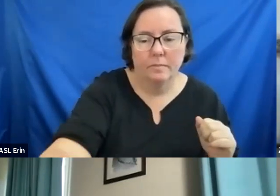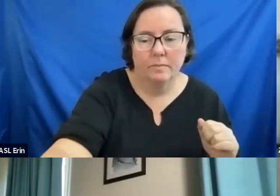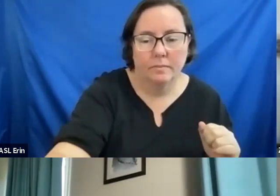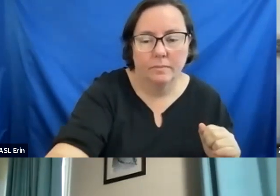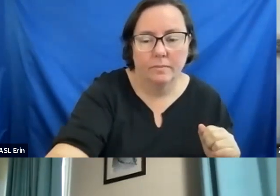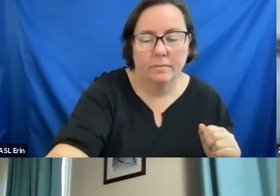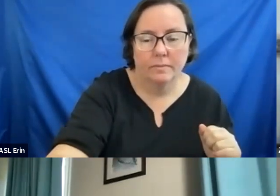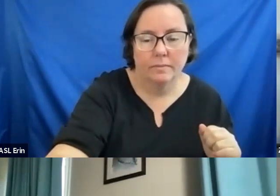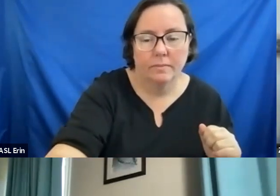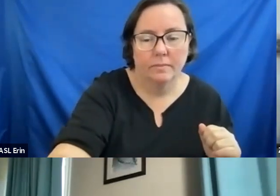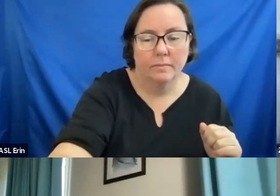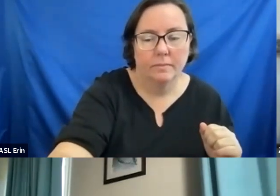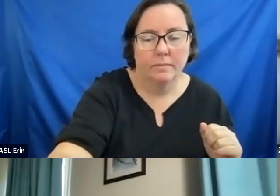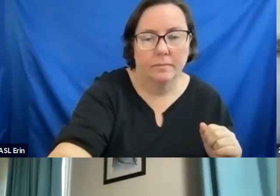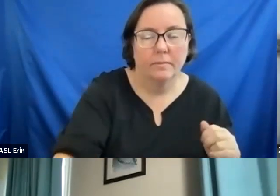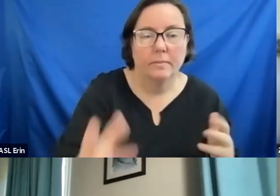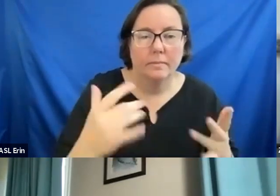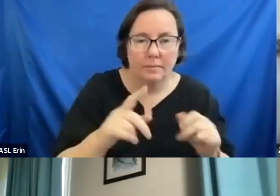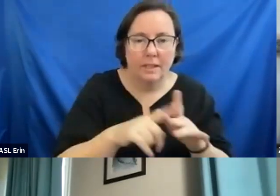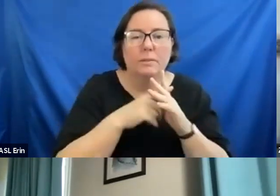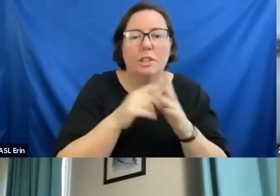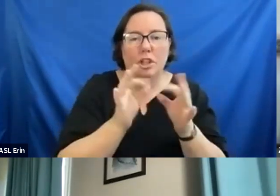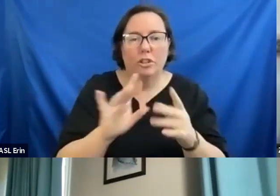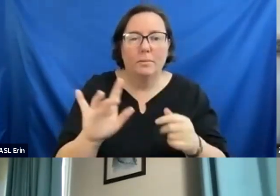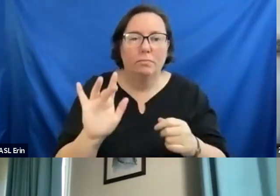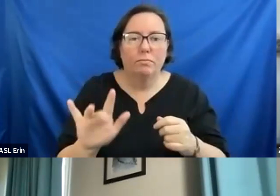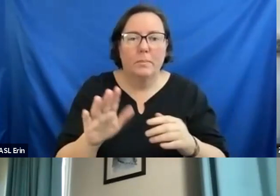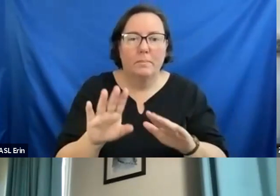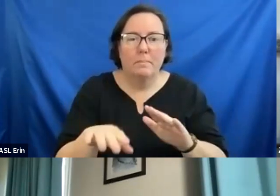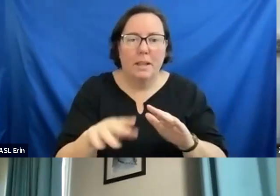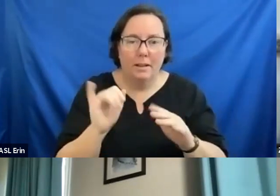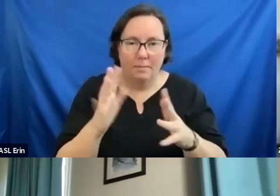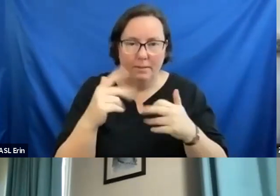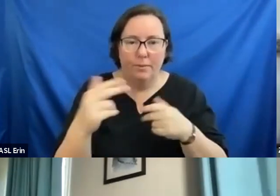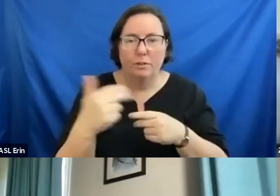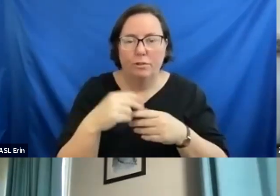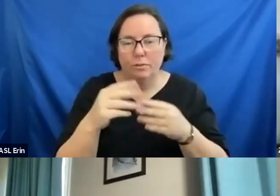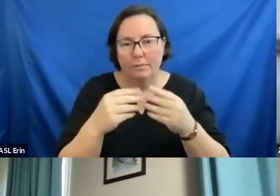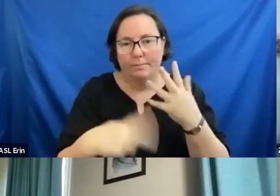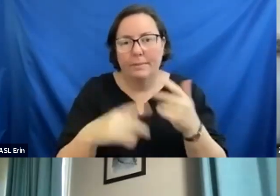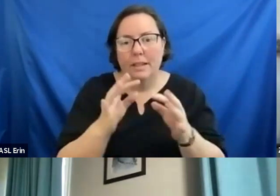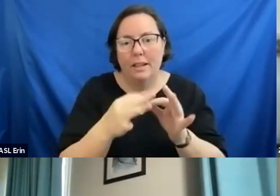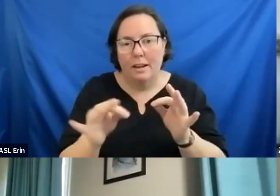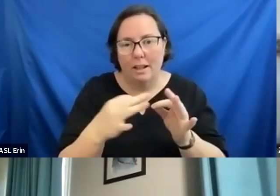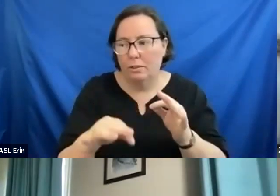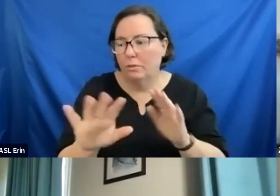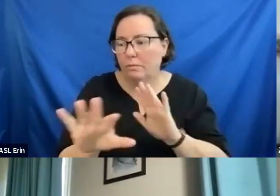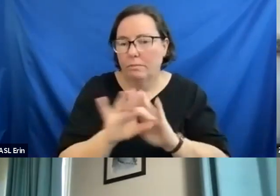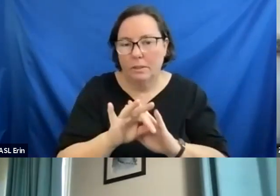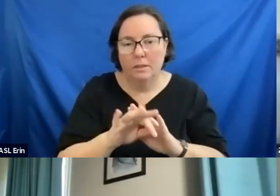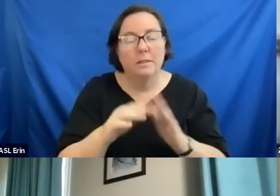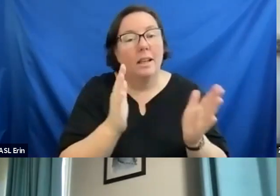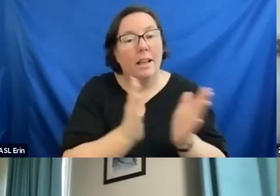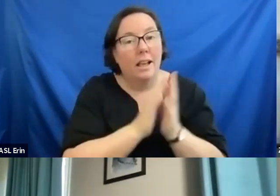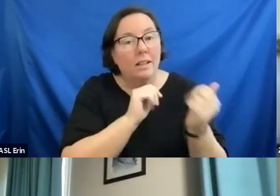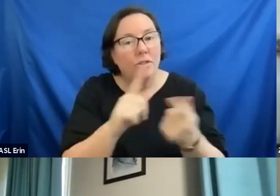We will now activate the interpretation icon at the bottom of your screen. I'd like to remind everyone to speak